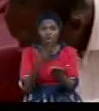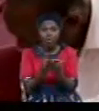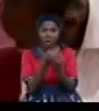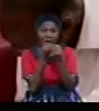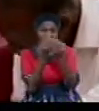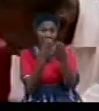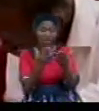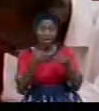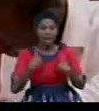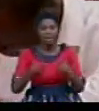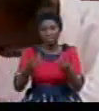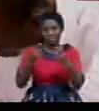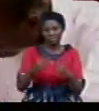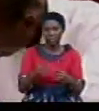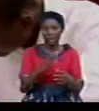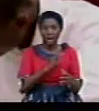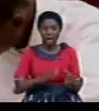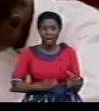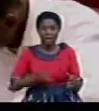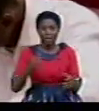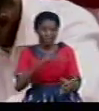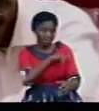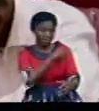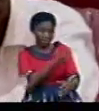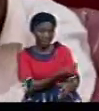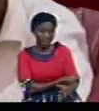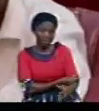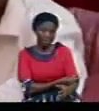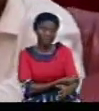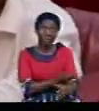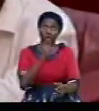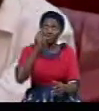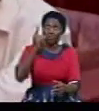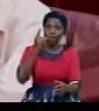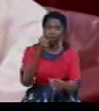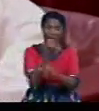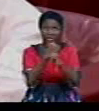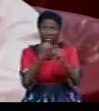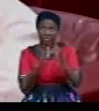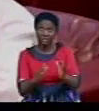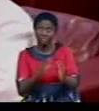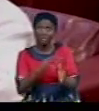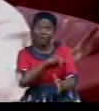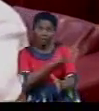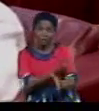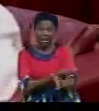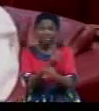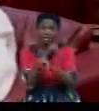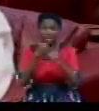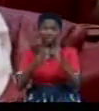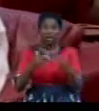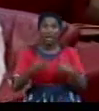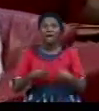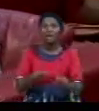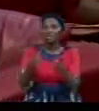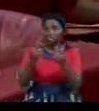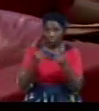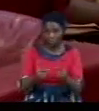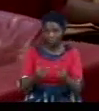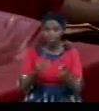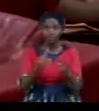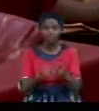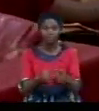Christ the mighty one Christ the Savior the mighty savior he has come